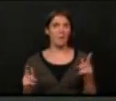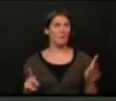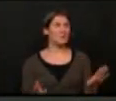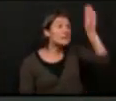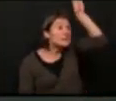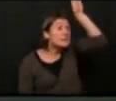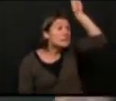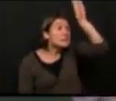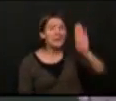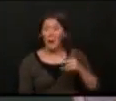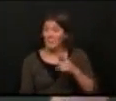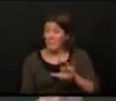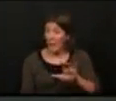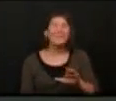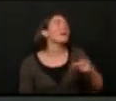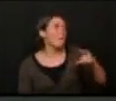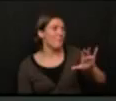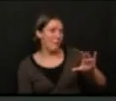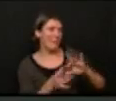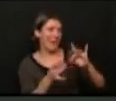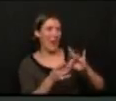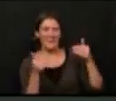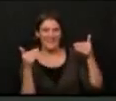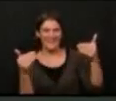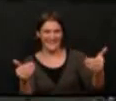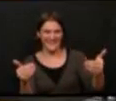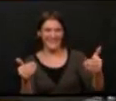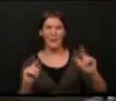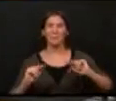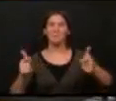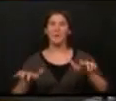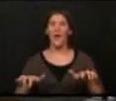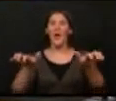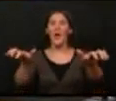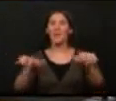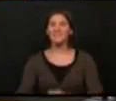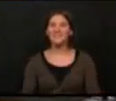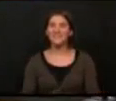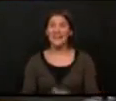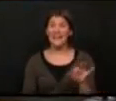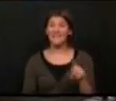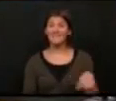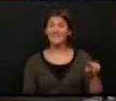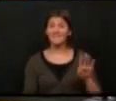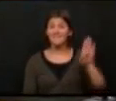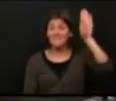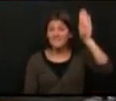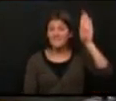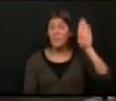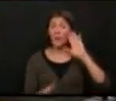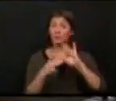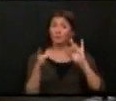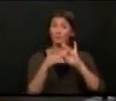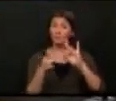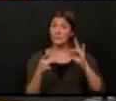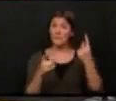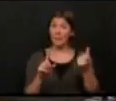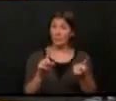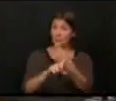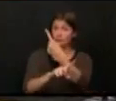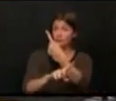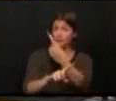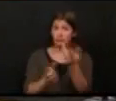public comment. The next item on the agenda is public participation. So if anybody wants to speak to an item that is not on